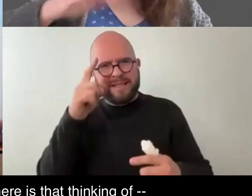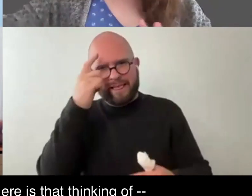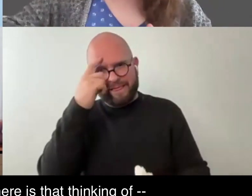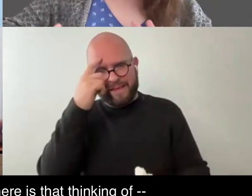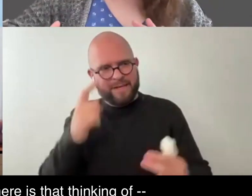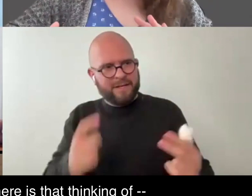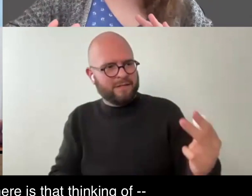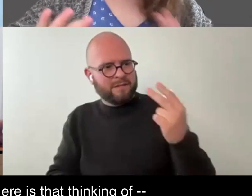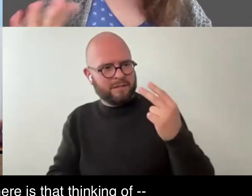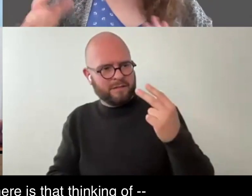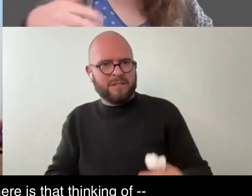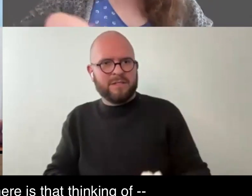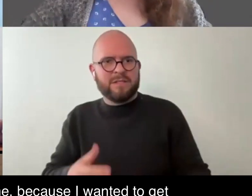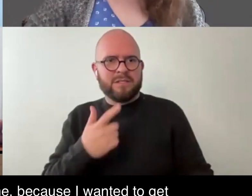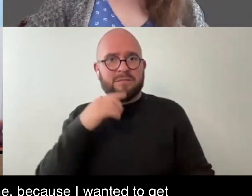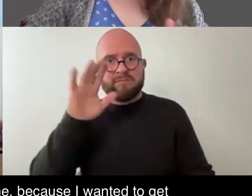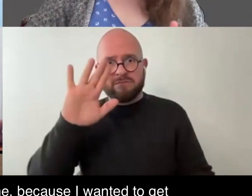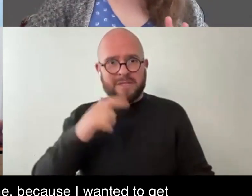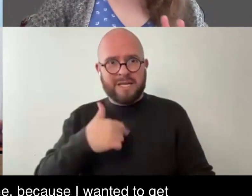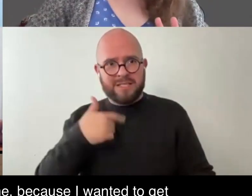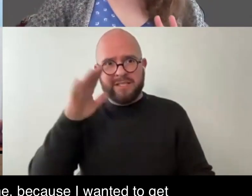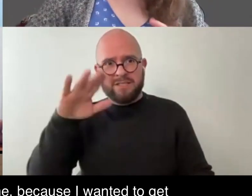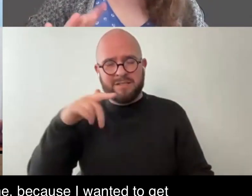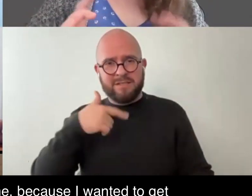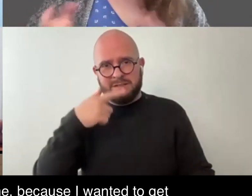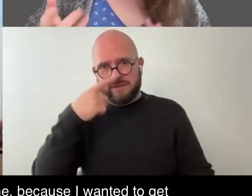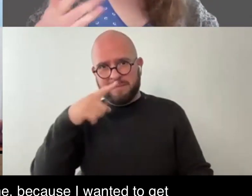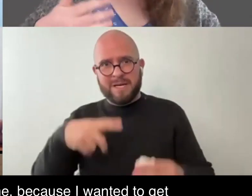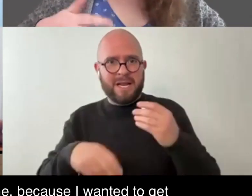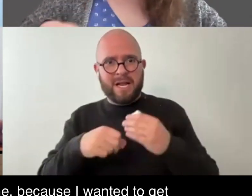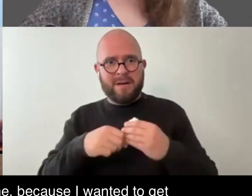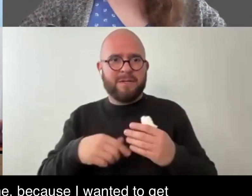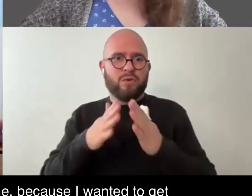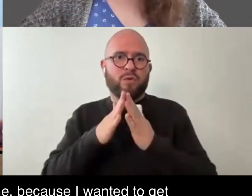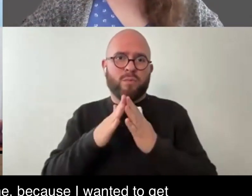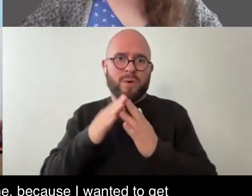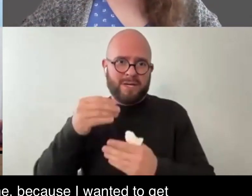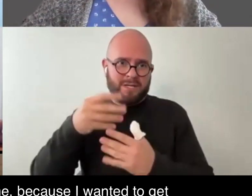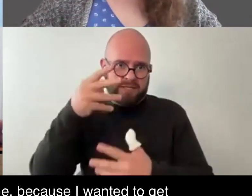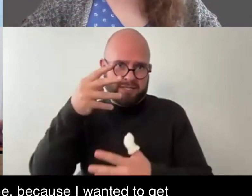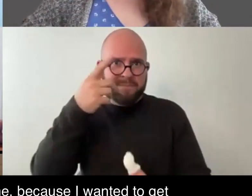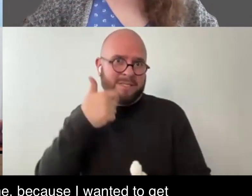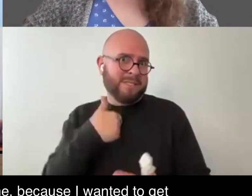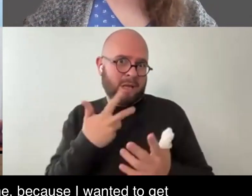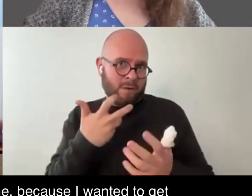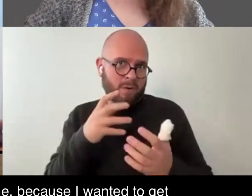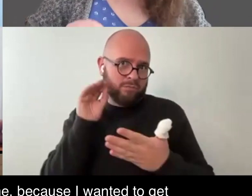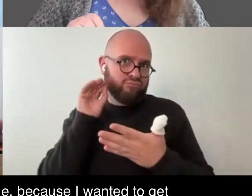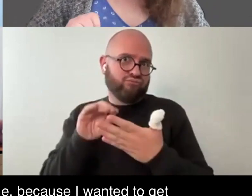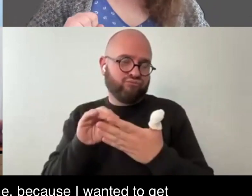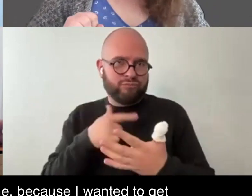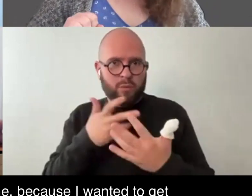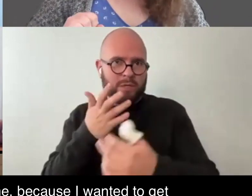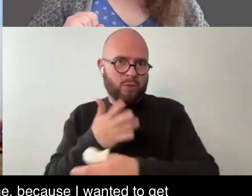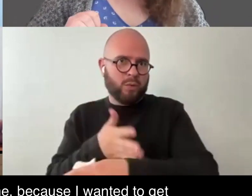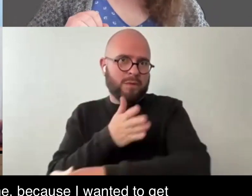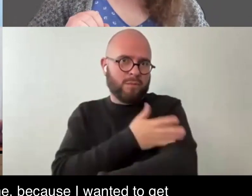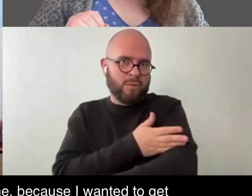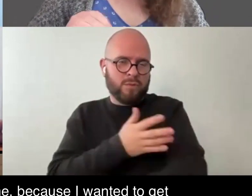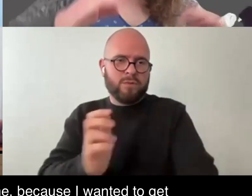asked to be on those prayer lists, to have people praying for me because I wanted to get better.